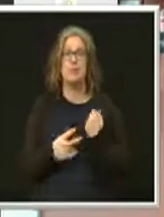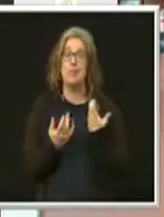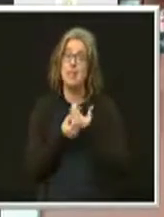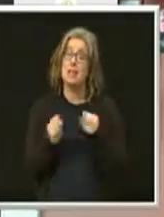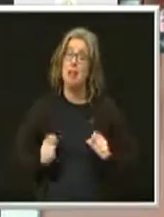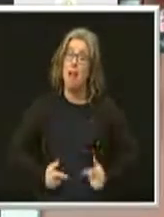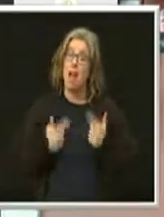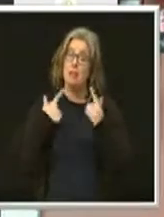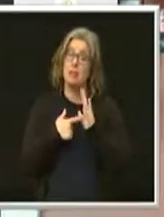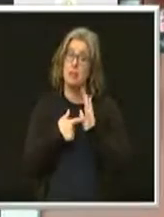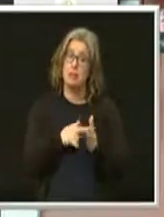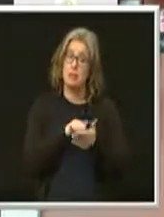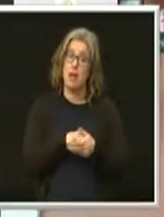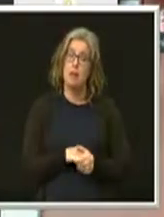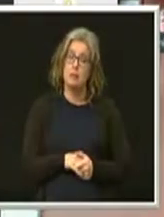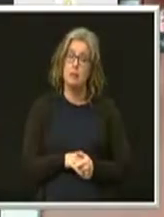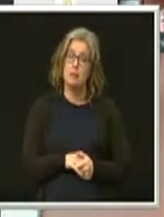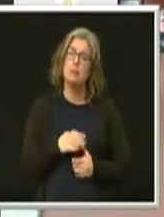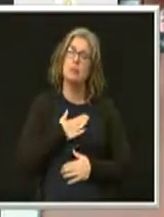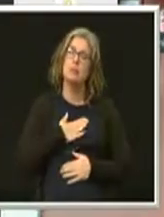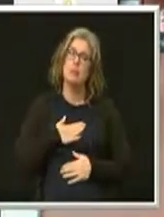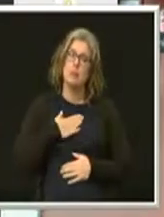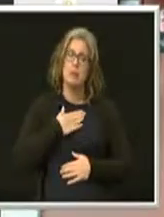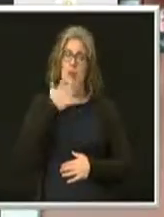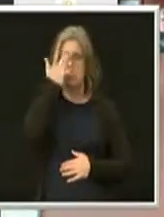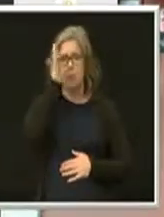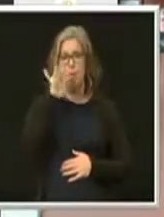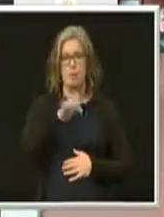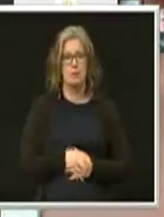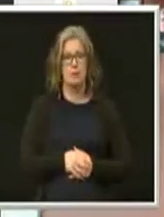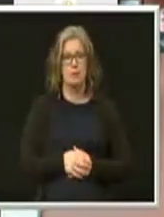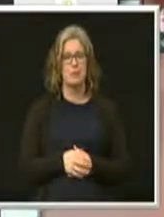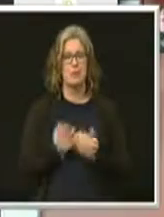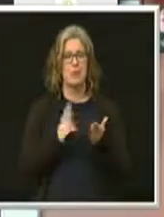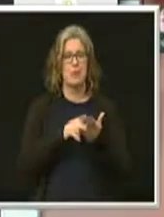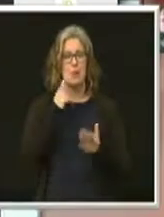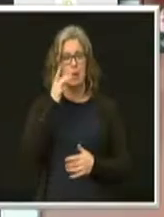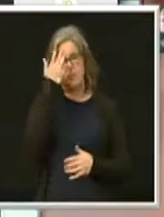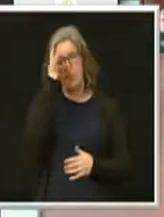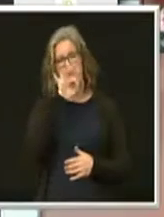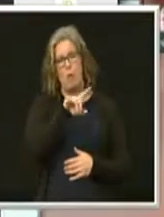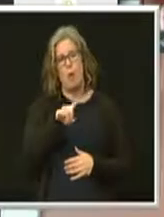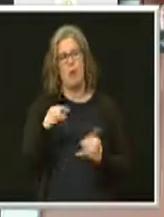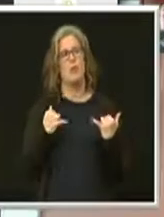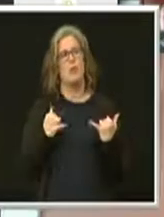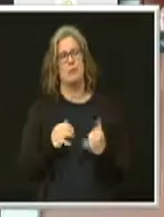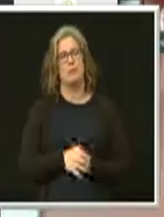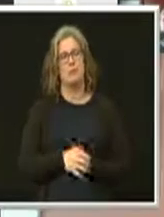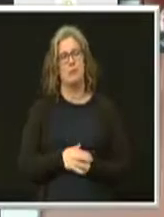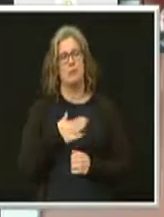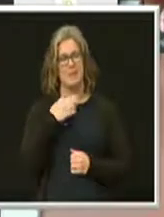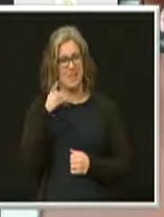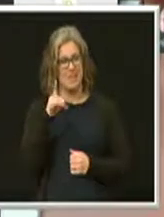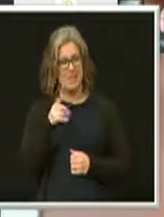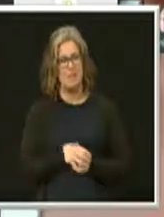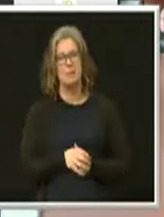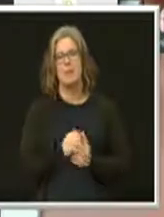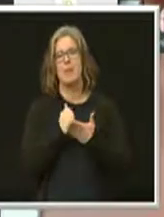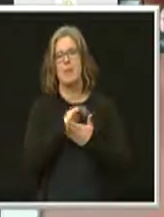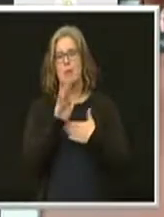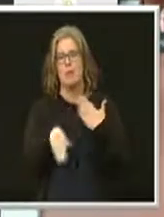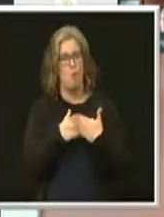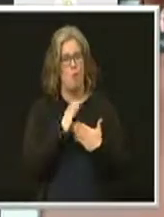lives. It demonstrates that. So please be smart and sign up for Smart 911 today. You'll be glad you did. It helps all of us